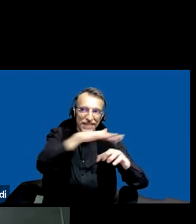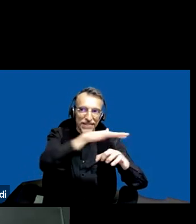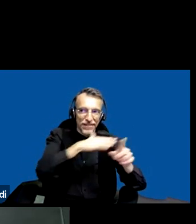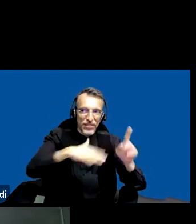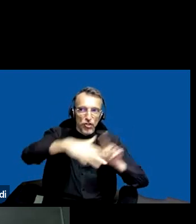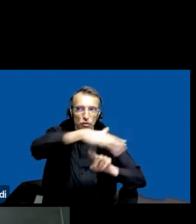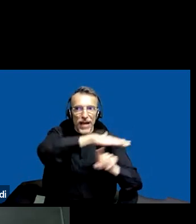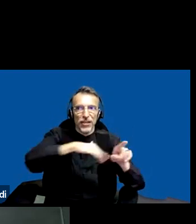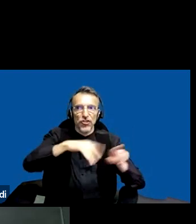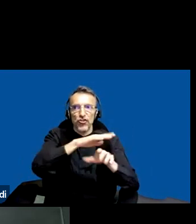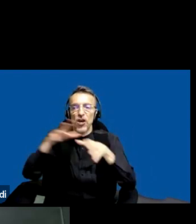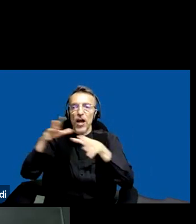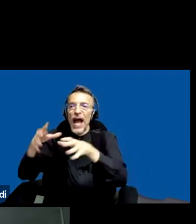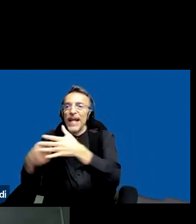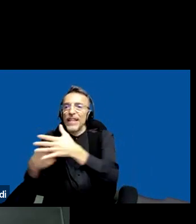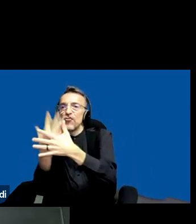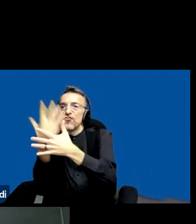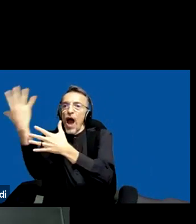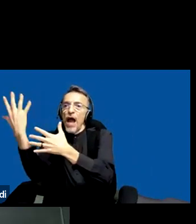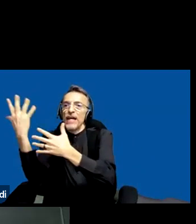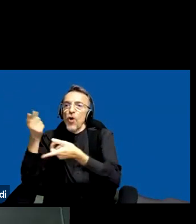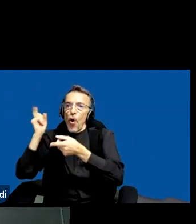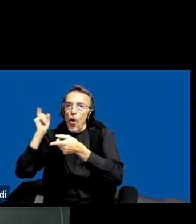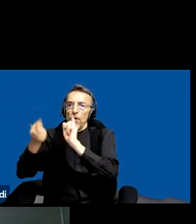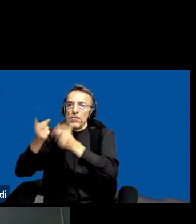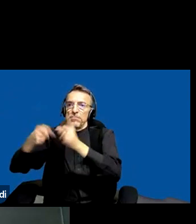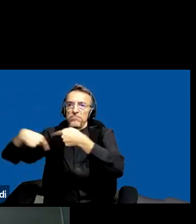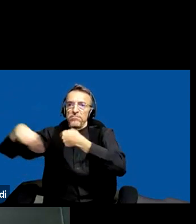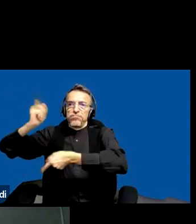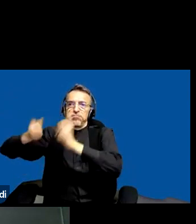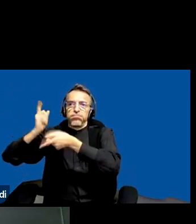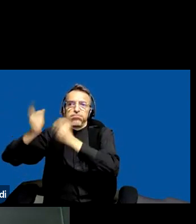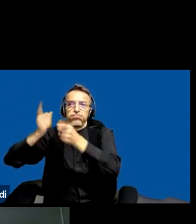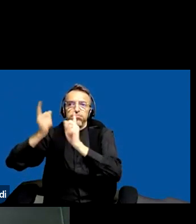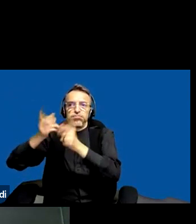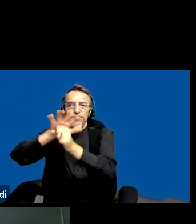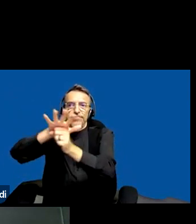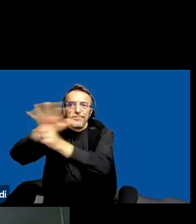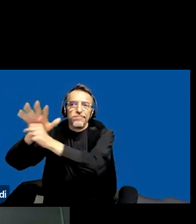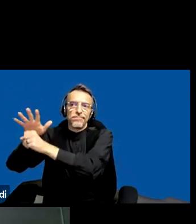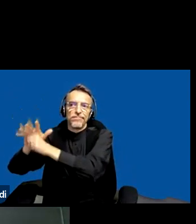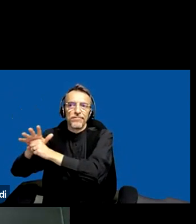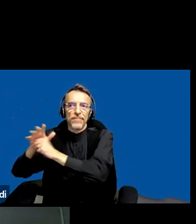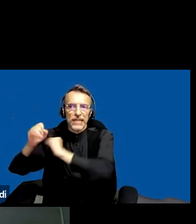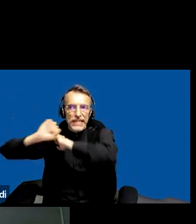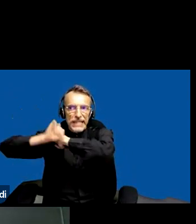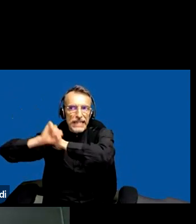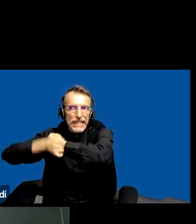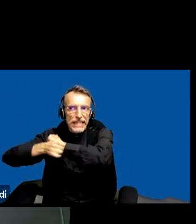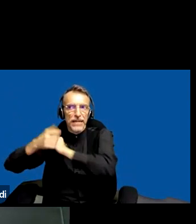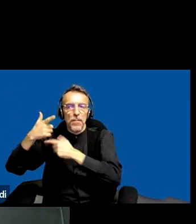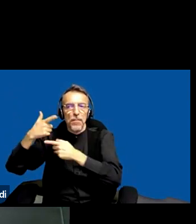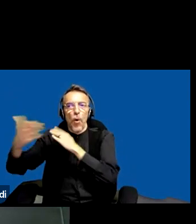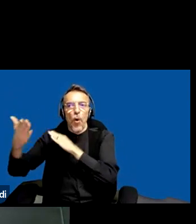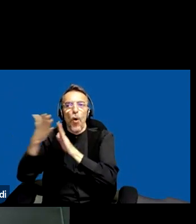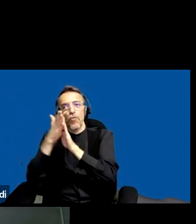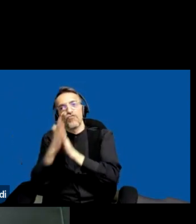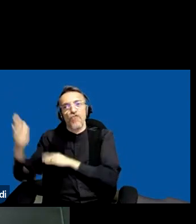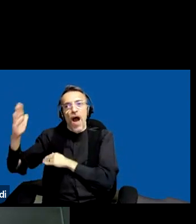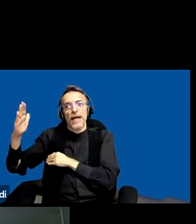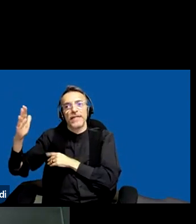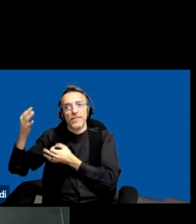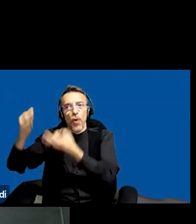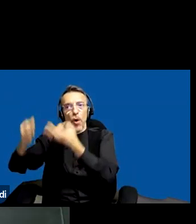rising authoritarianism around the world, and the kind of contradictions of that. Because I feel like, on the one hand, we are